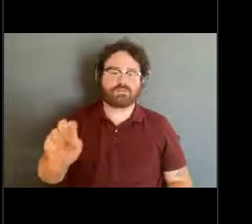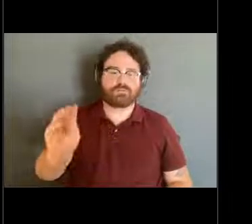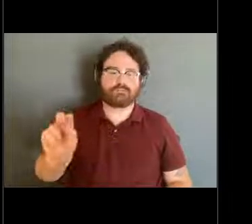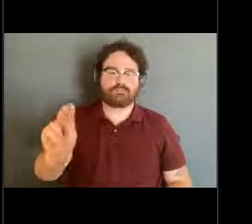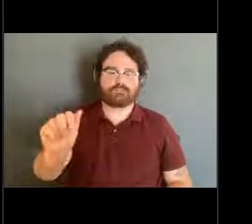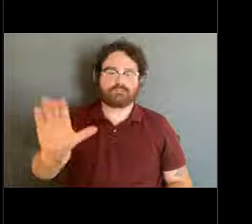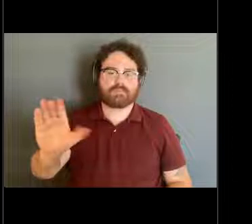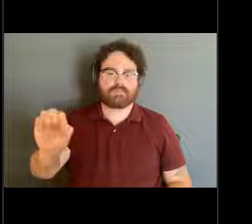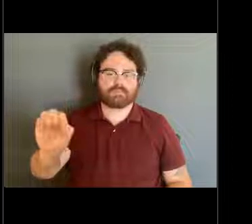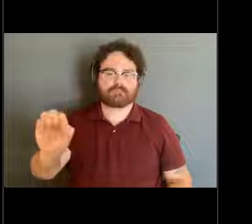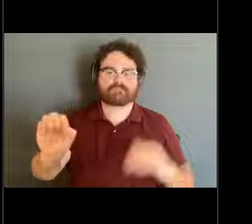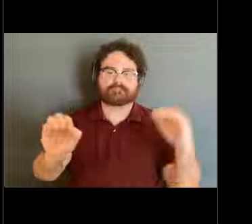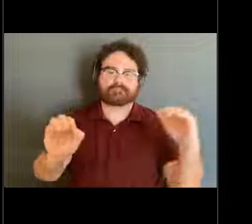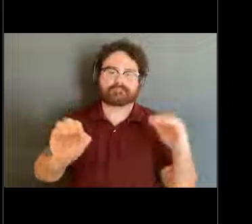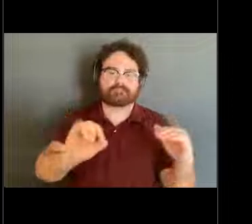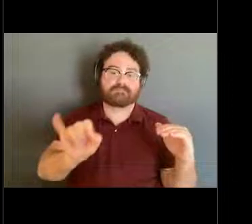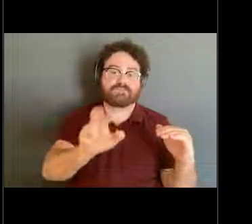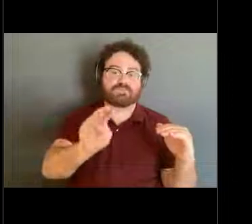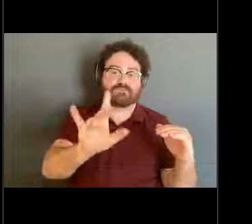Jeremy Mathis,